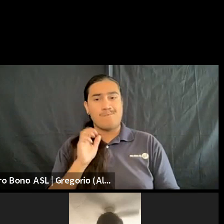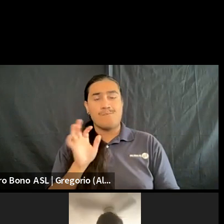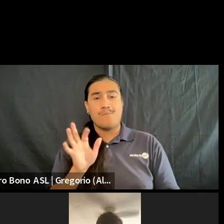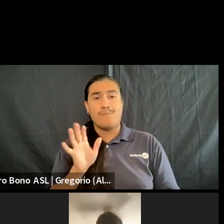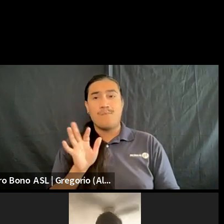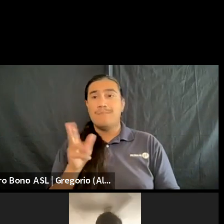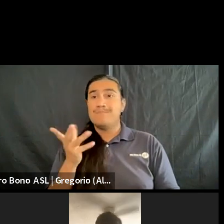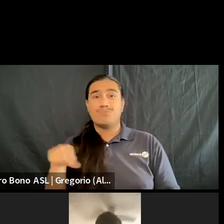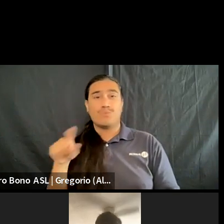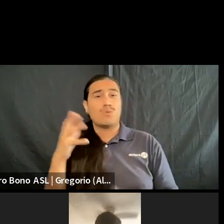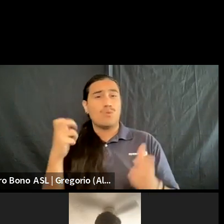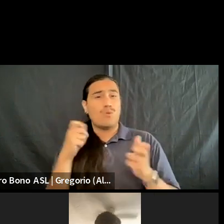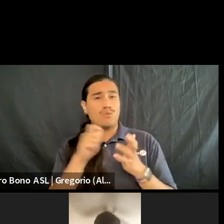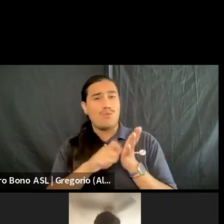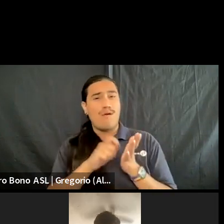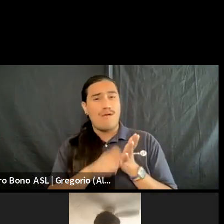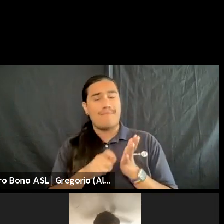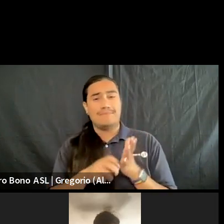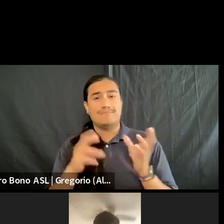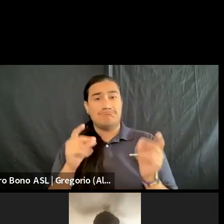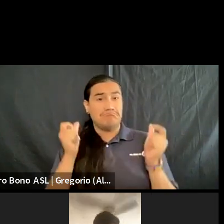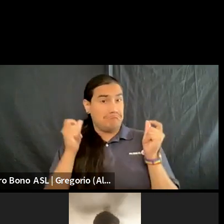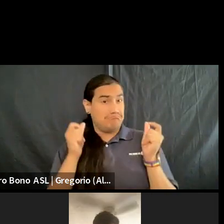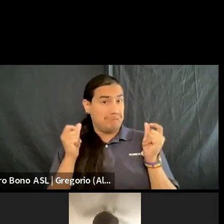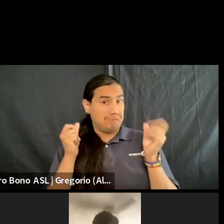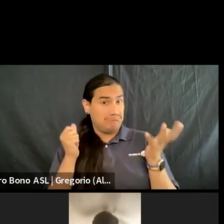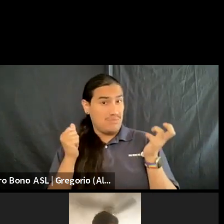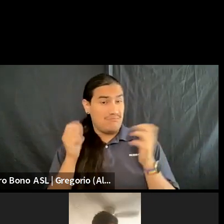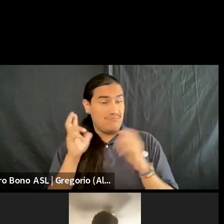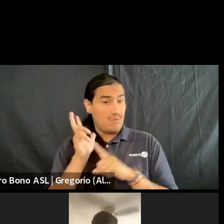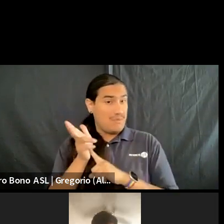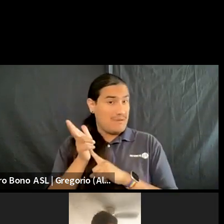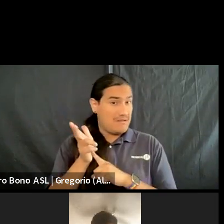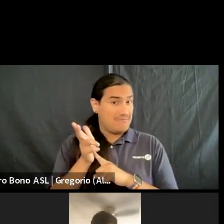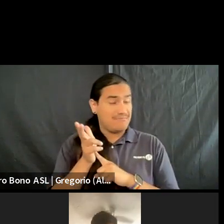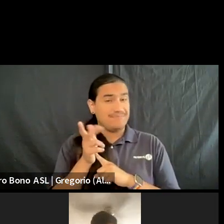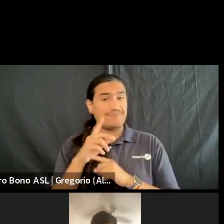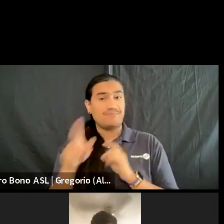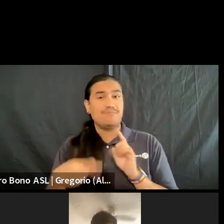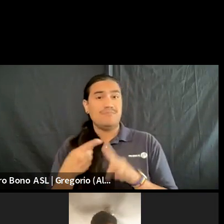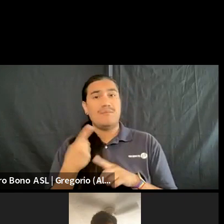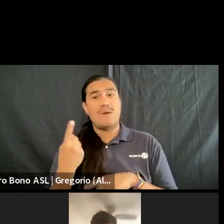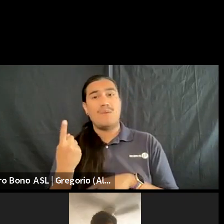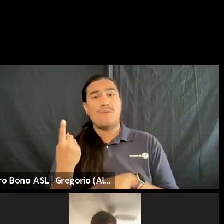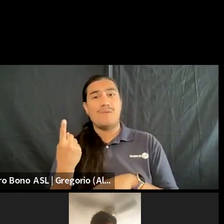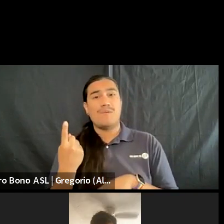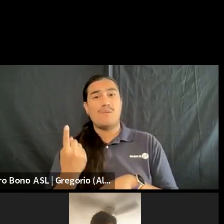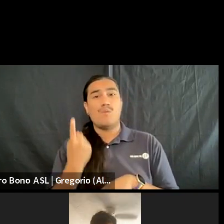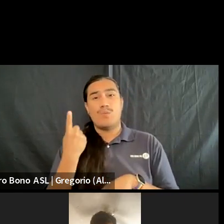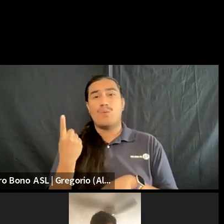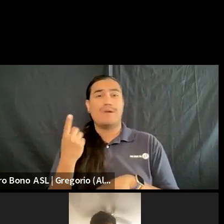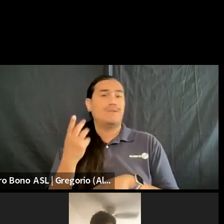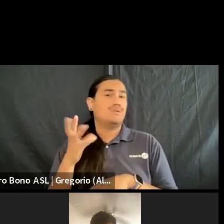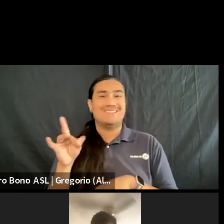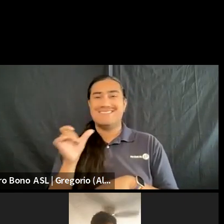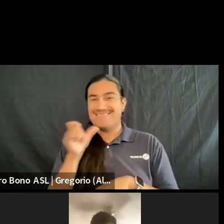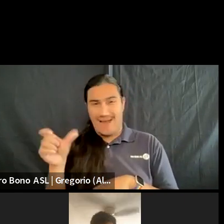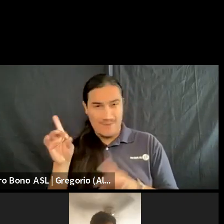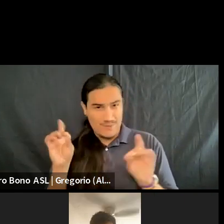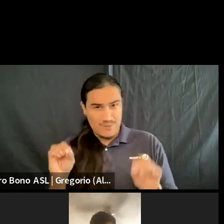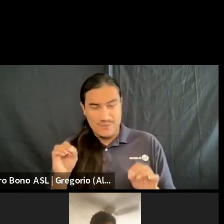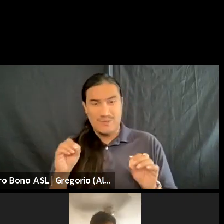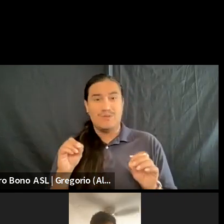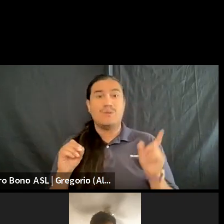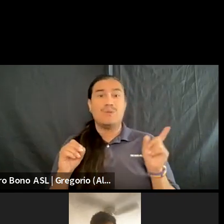You want to write a quickie, like 3 minutes of the one you did not do, whether it's the